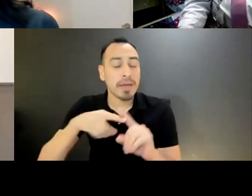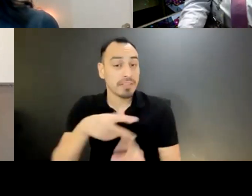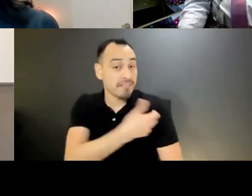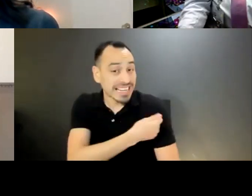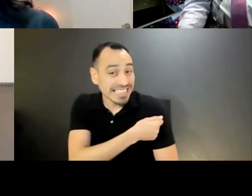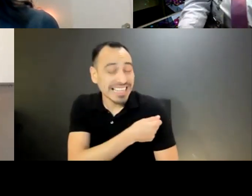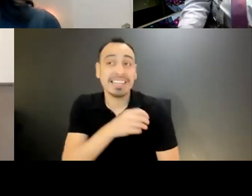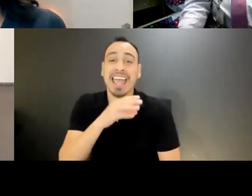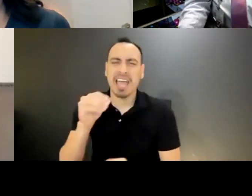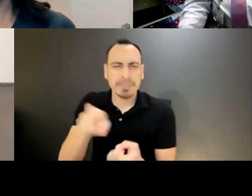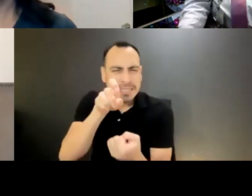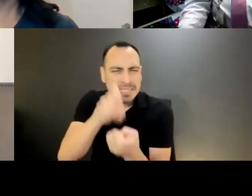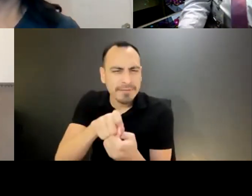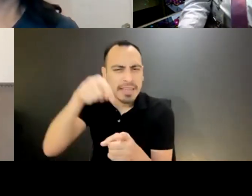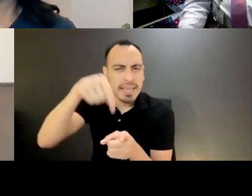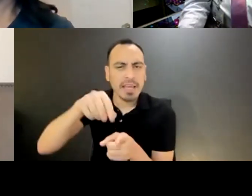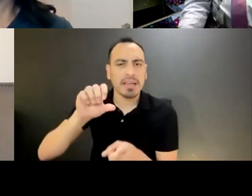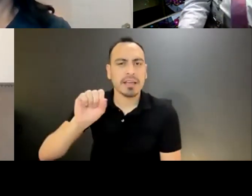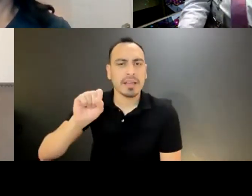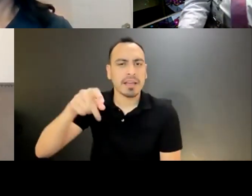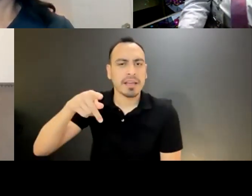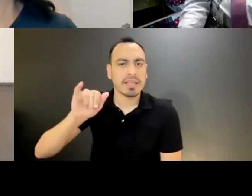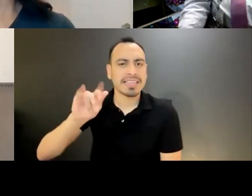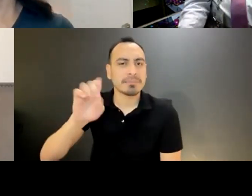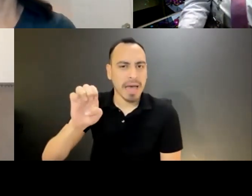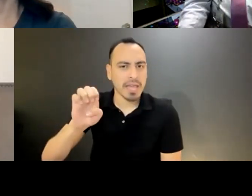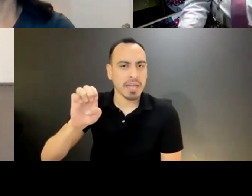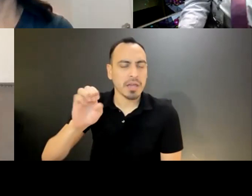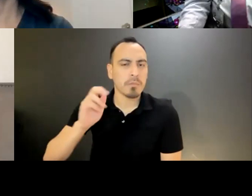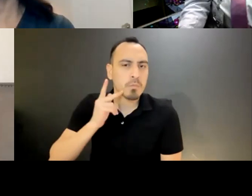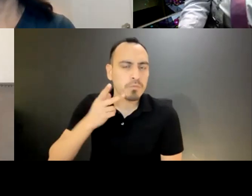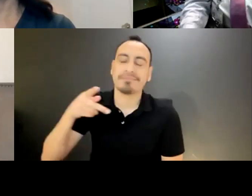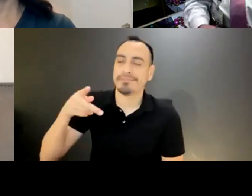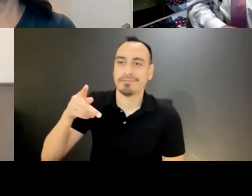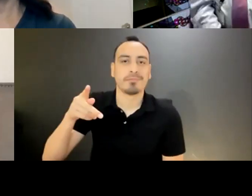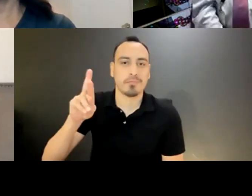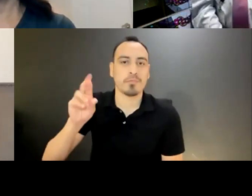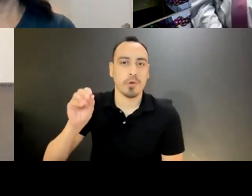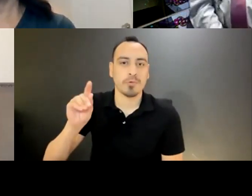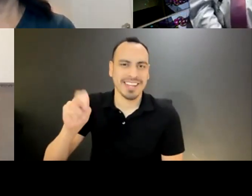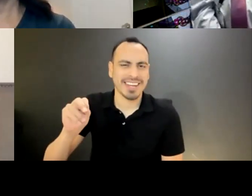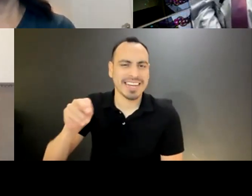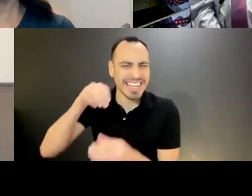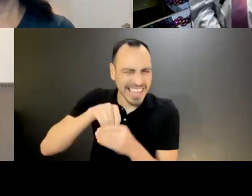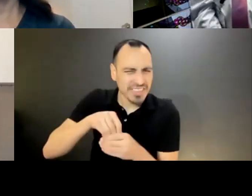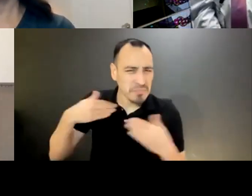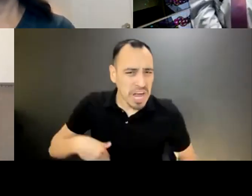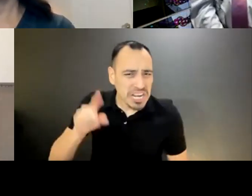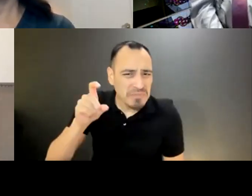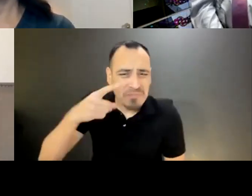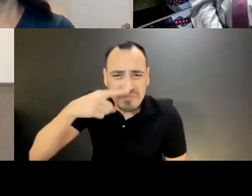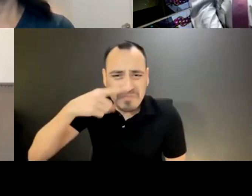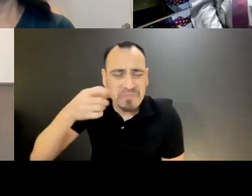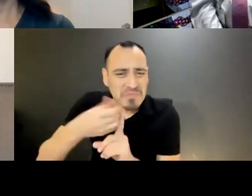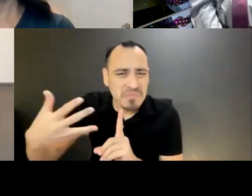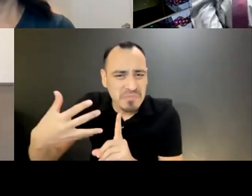spike proteins within the body's own cell and the process of the vaccine? Yeah, so a